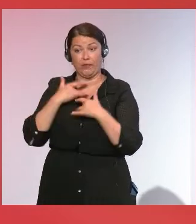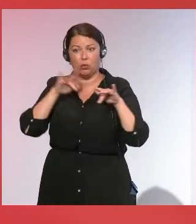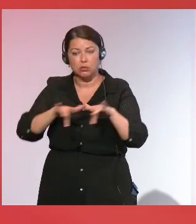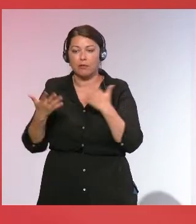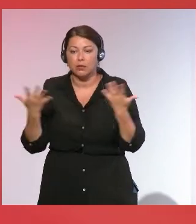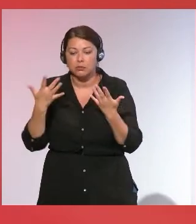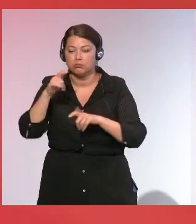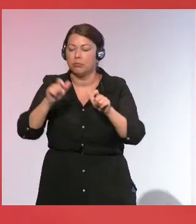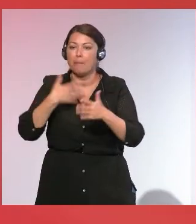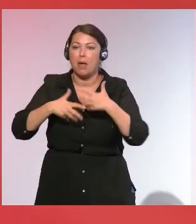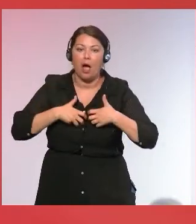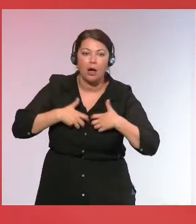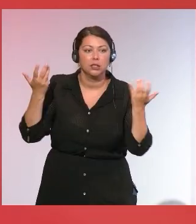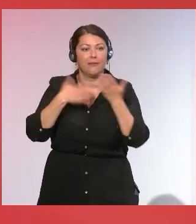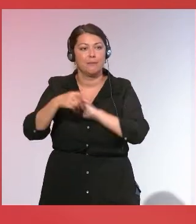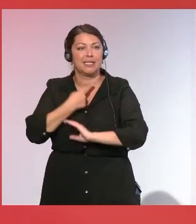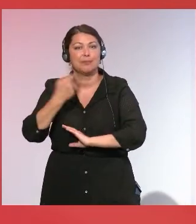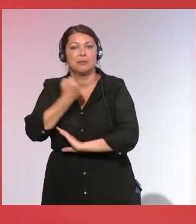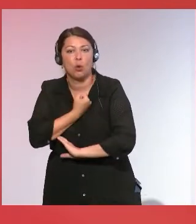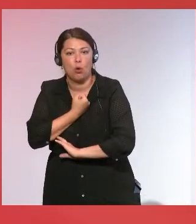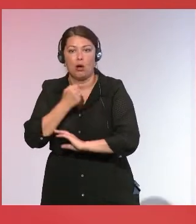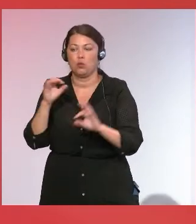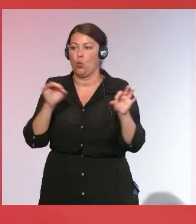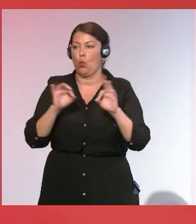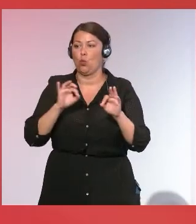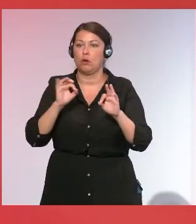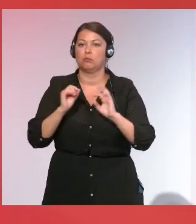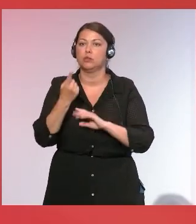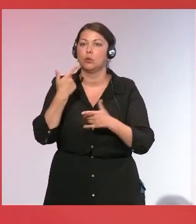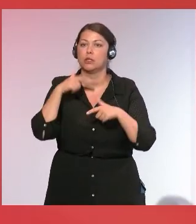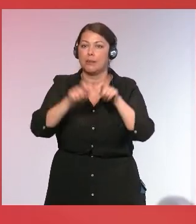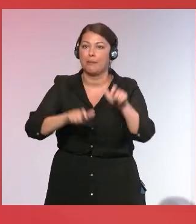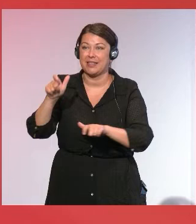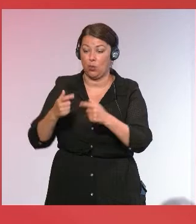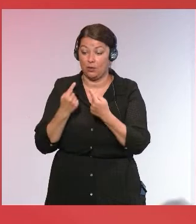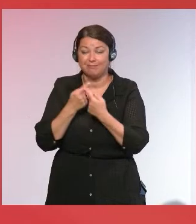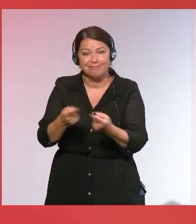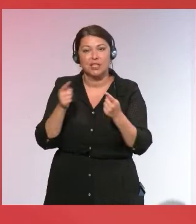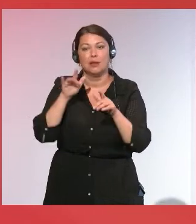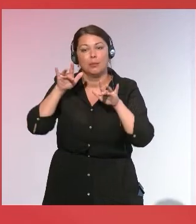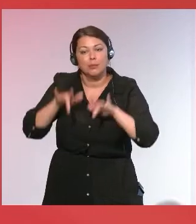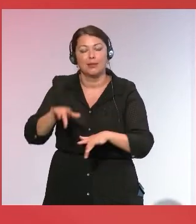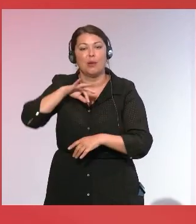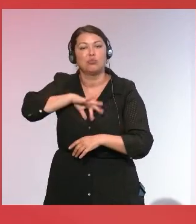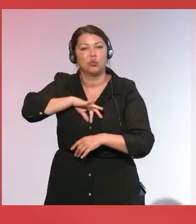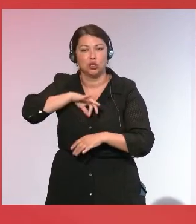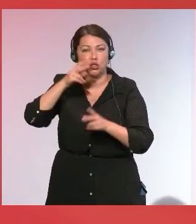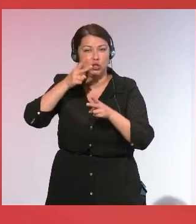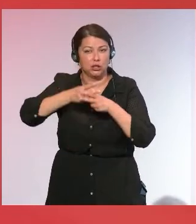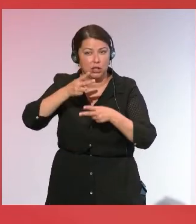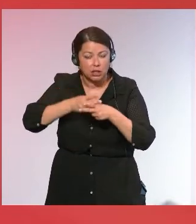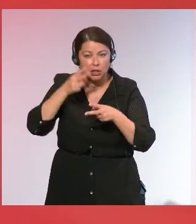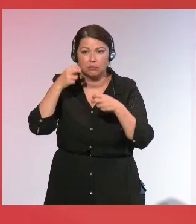especially people who have mental health complaints are more susceptible to heat. And this is to do with their medication. They often